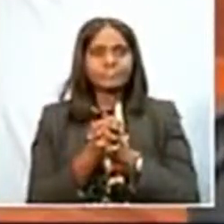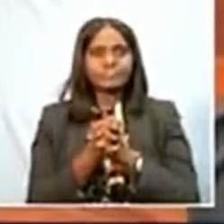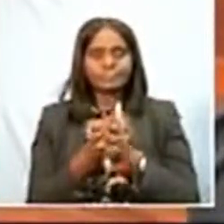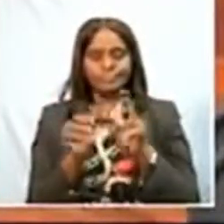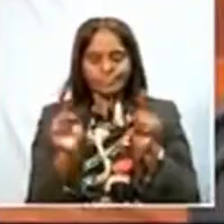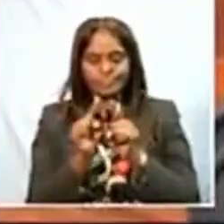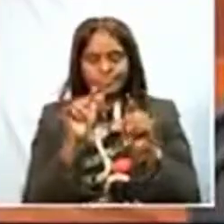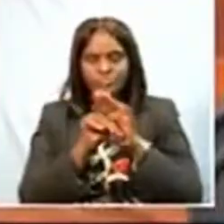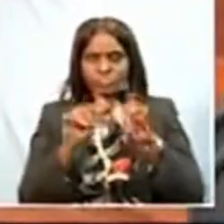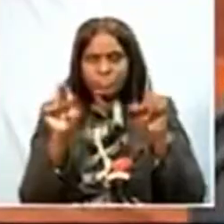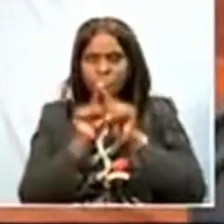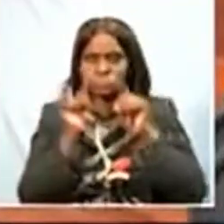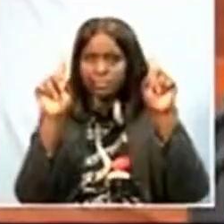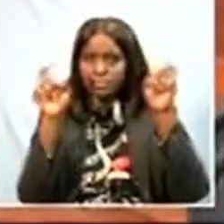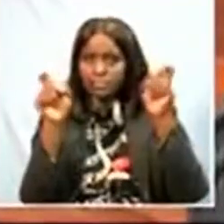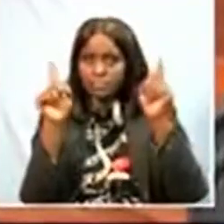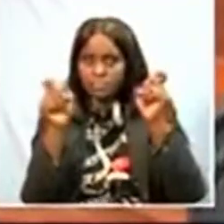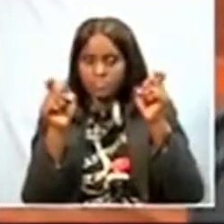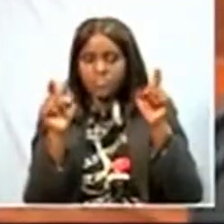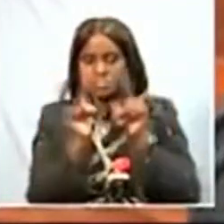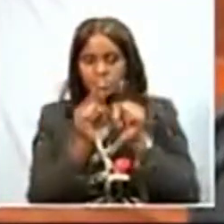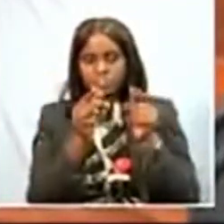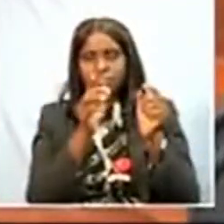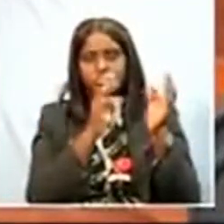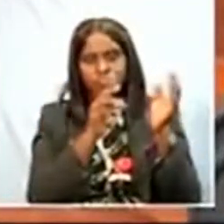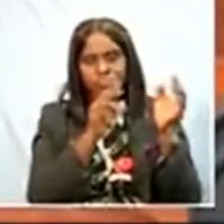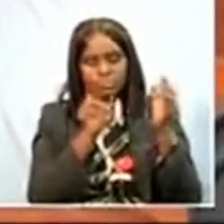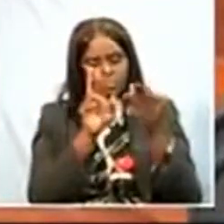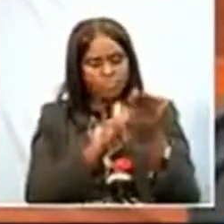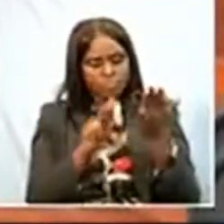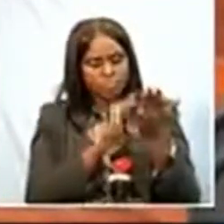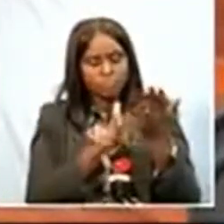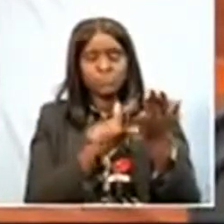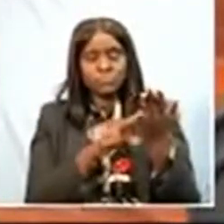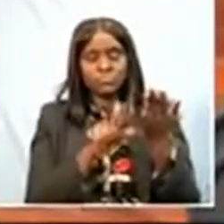And in the same column, it is supposed also to read